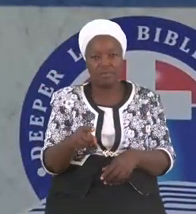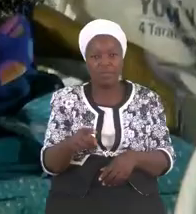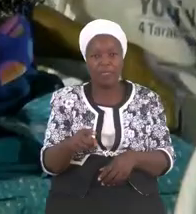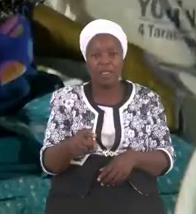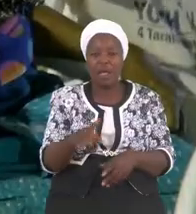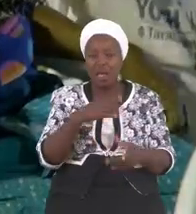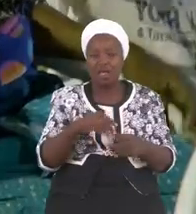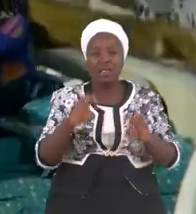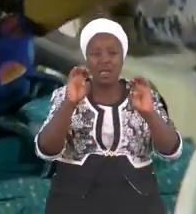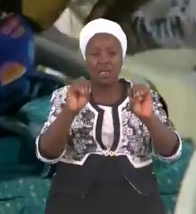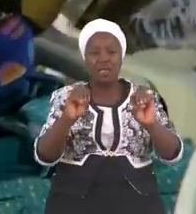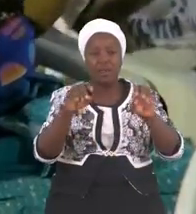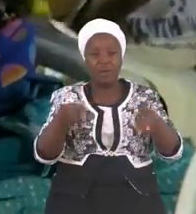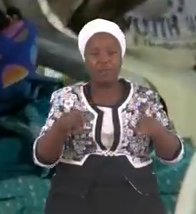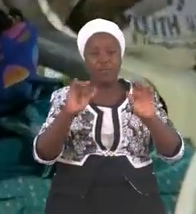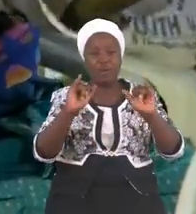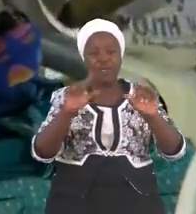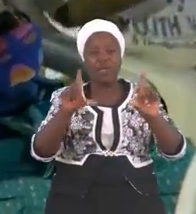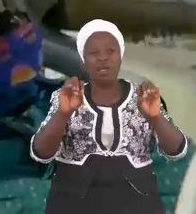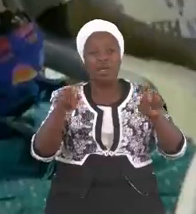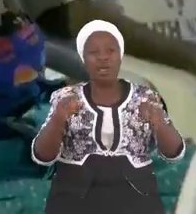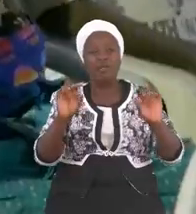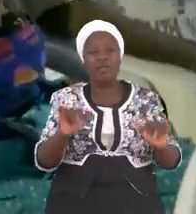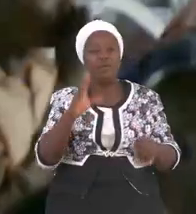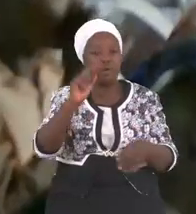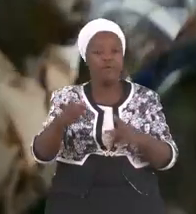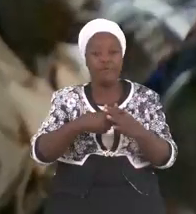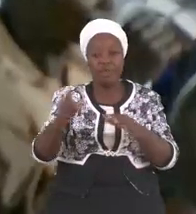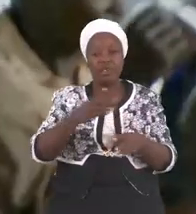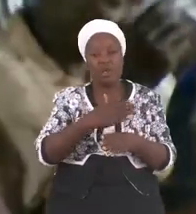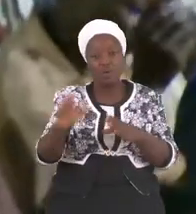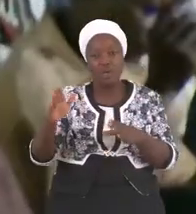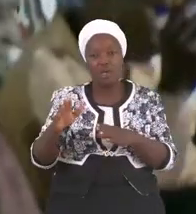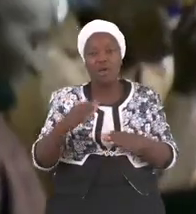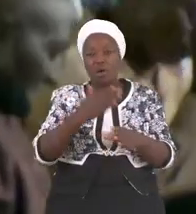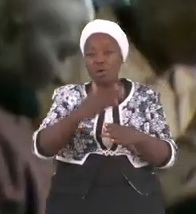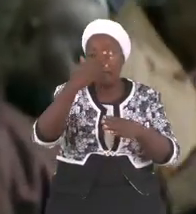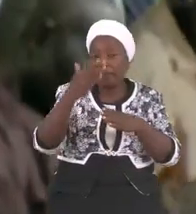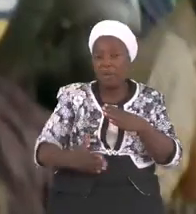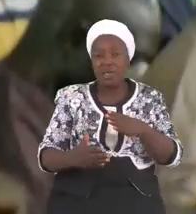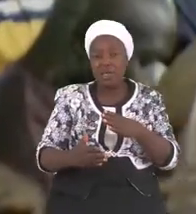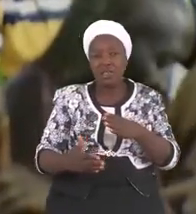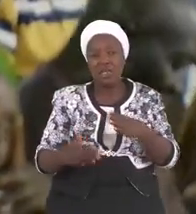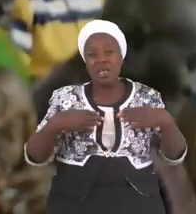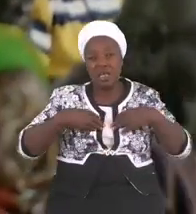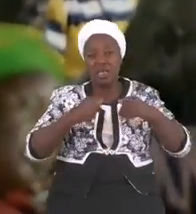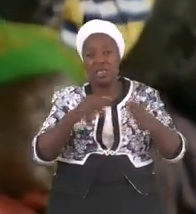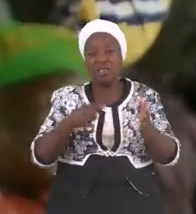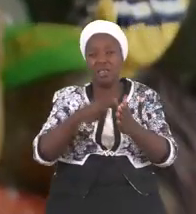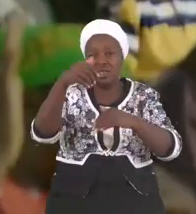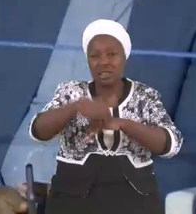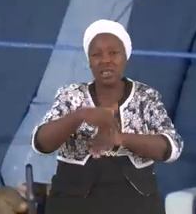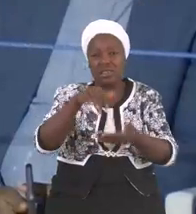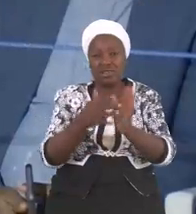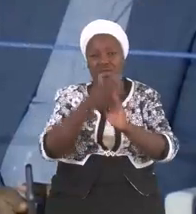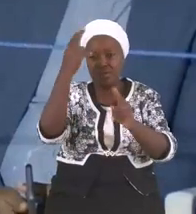vanish away. Evil spirit will vanish away. Total emancipation tonight in